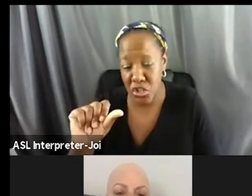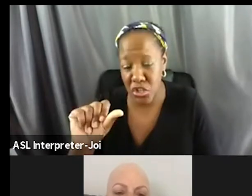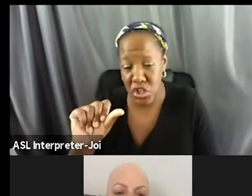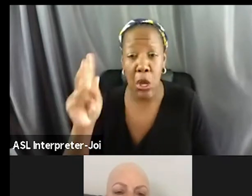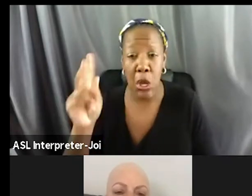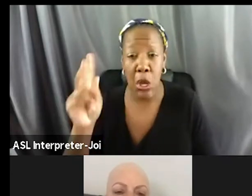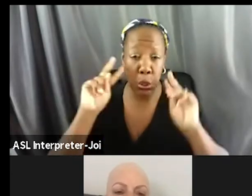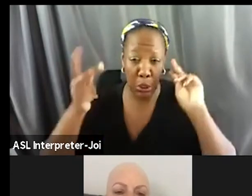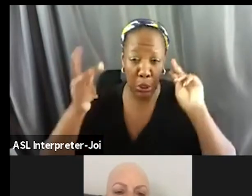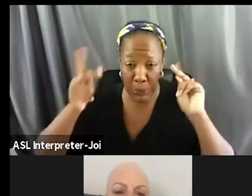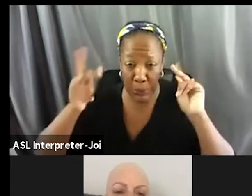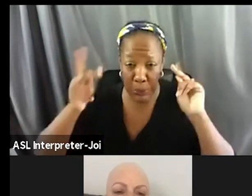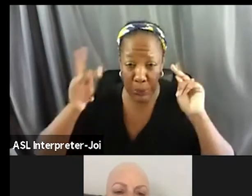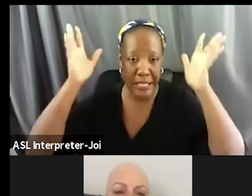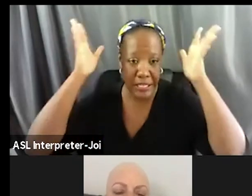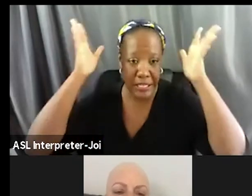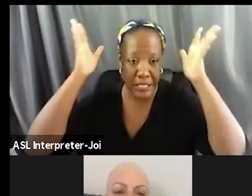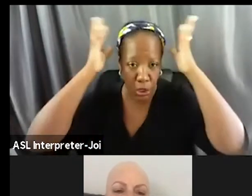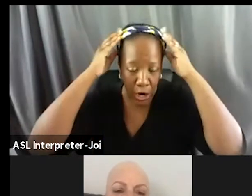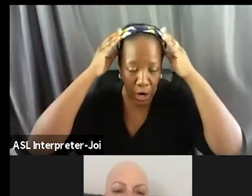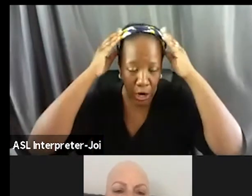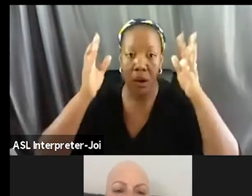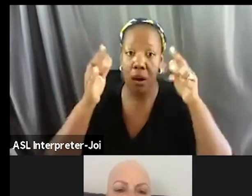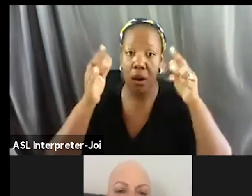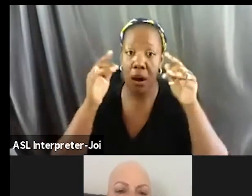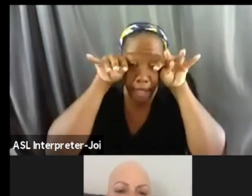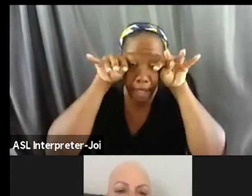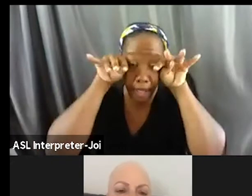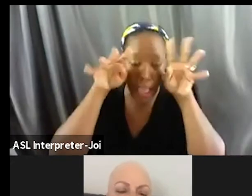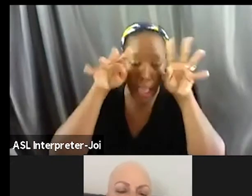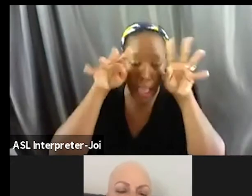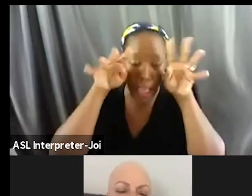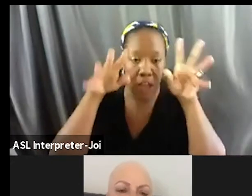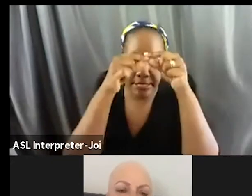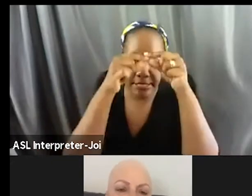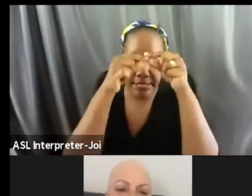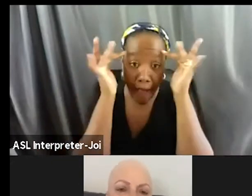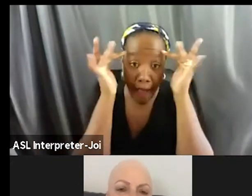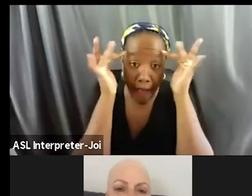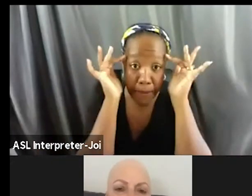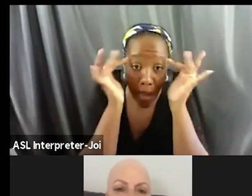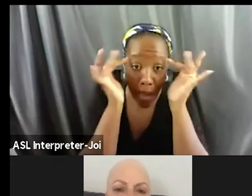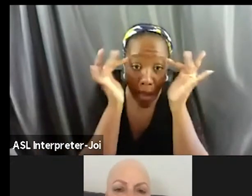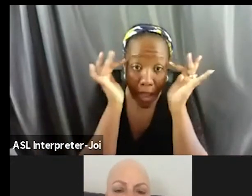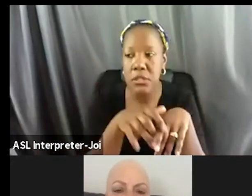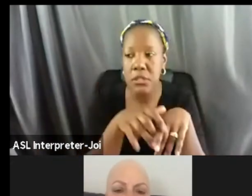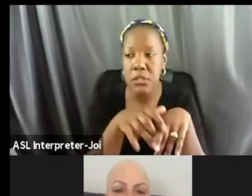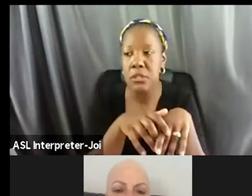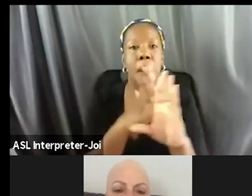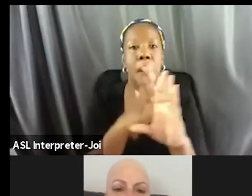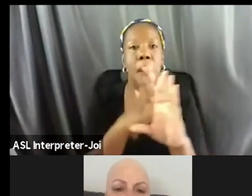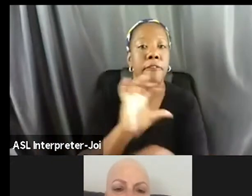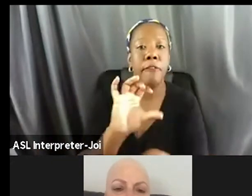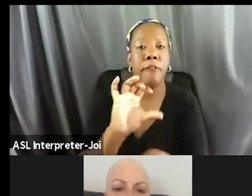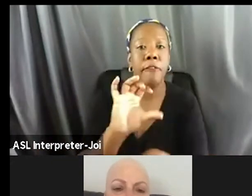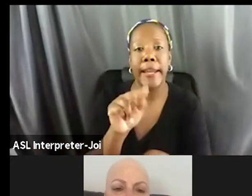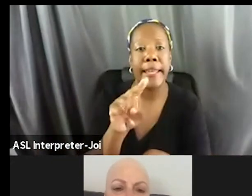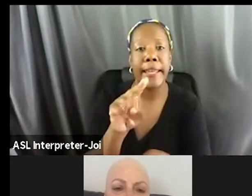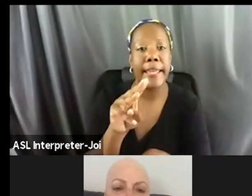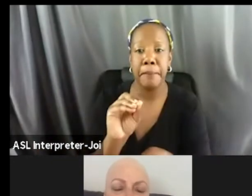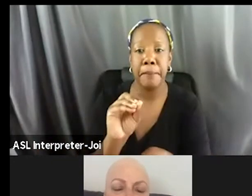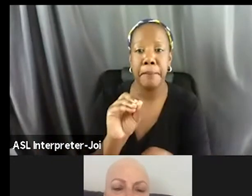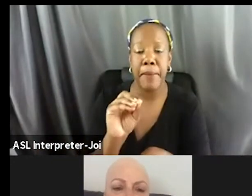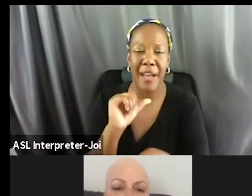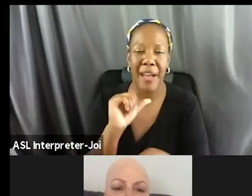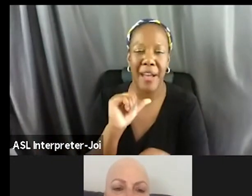losing eyelashes, you're losing eyebrows. And before chemo, I wasn't a big